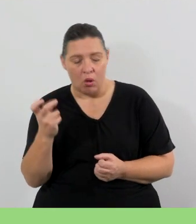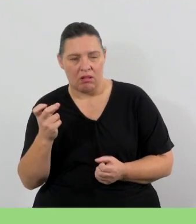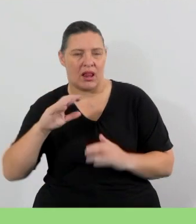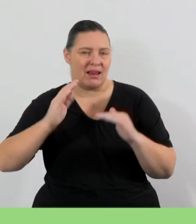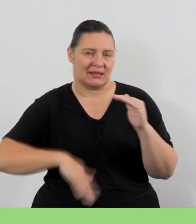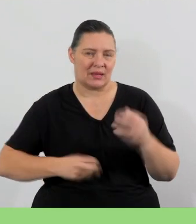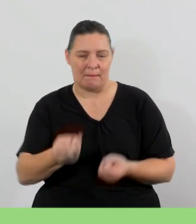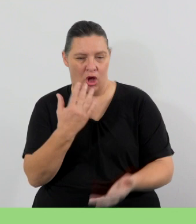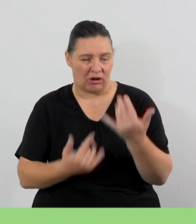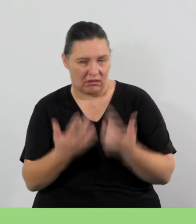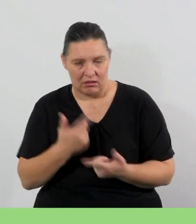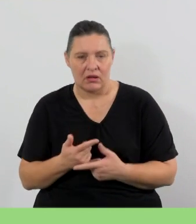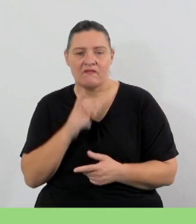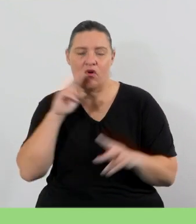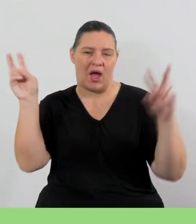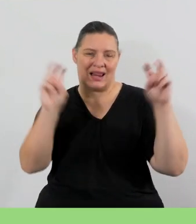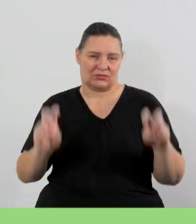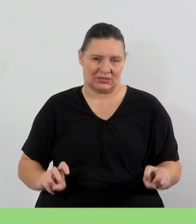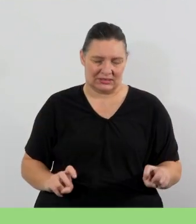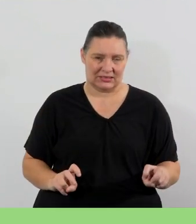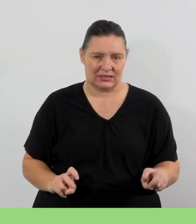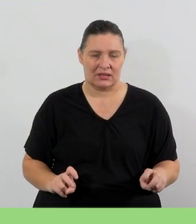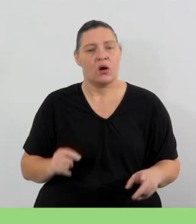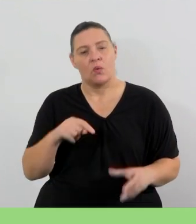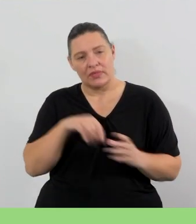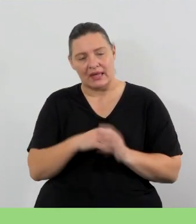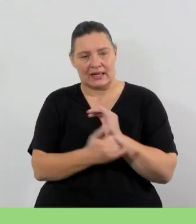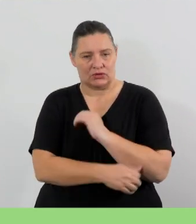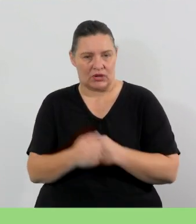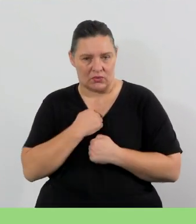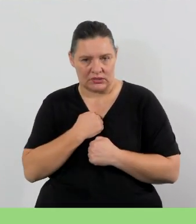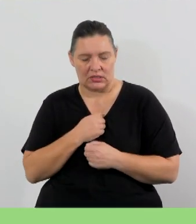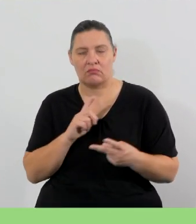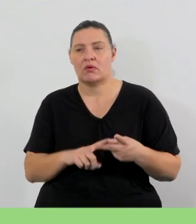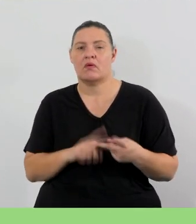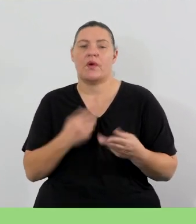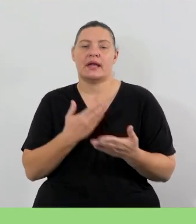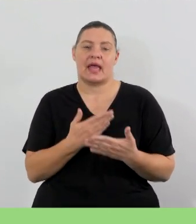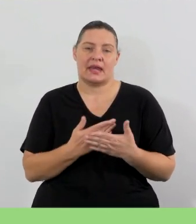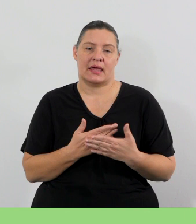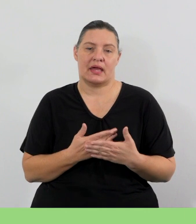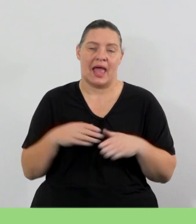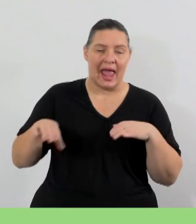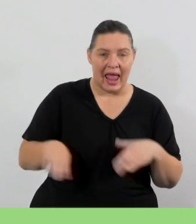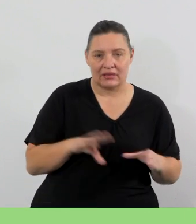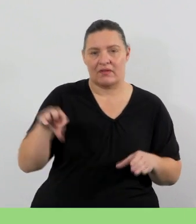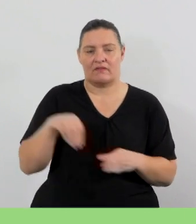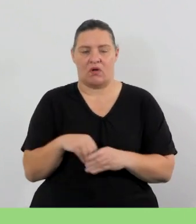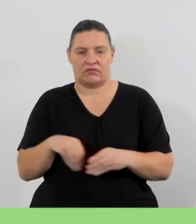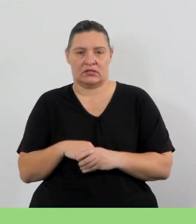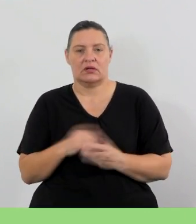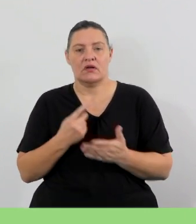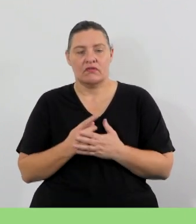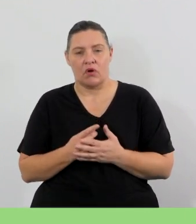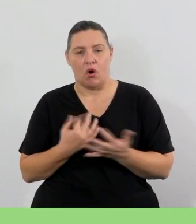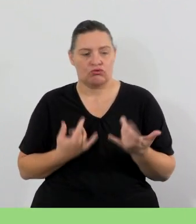coal used to generate electricity in our country. We can also play an active role in